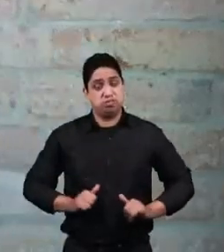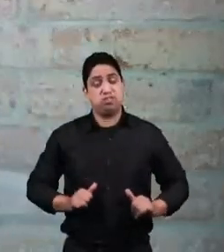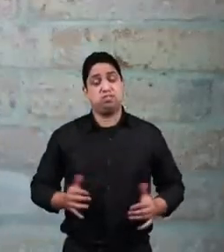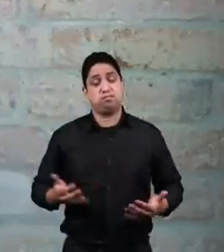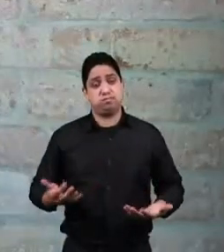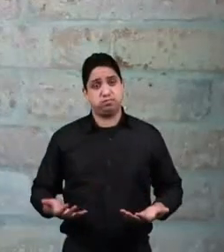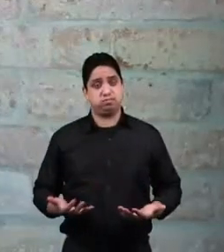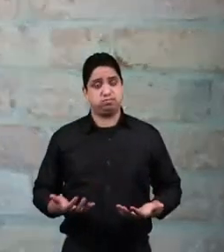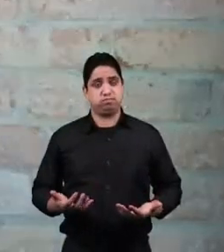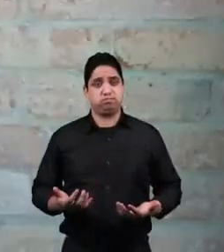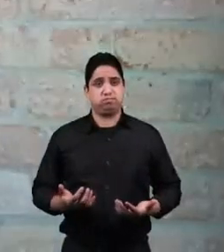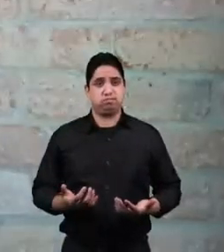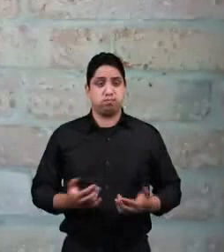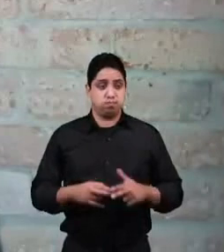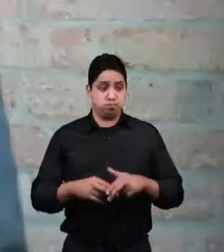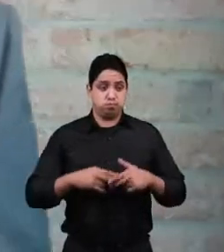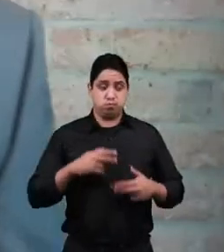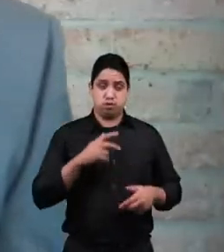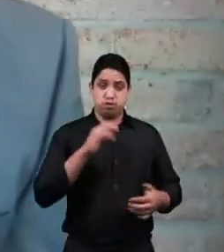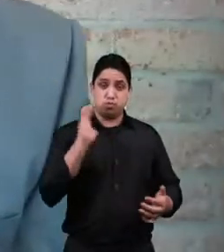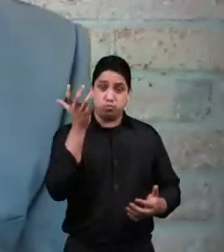here together,